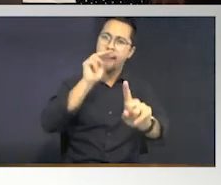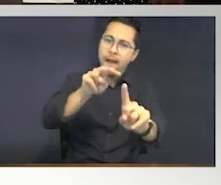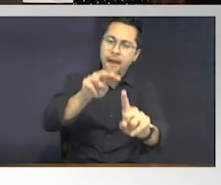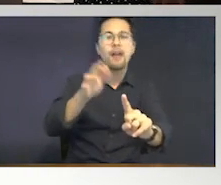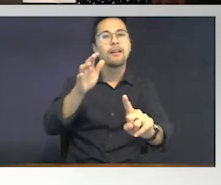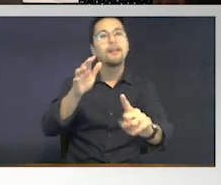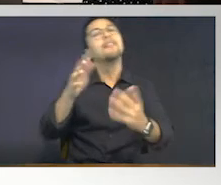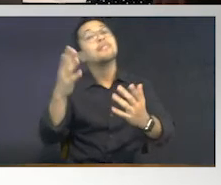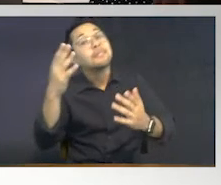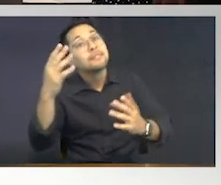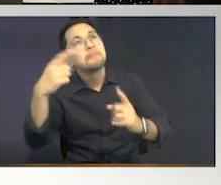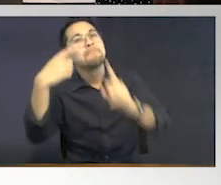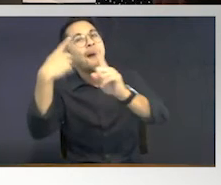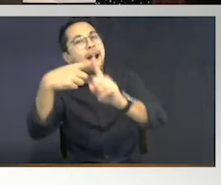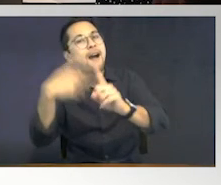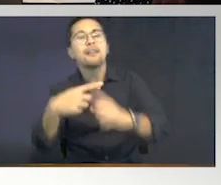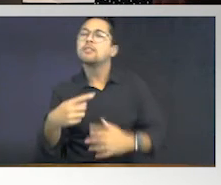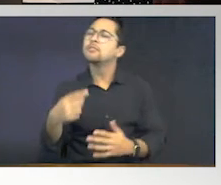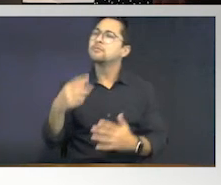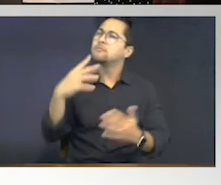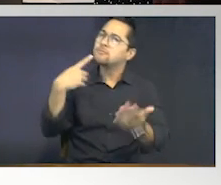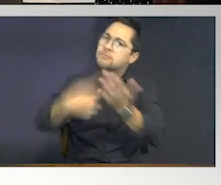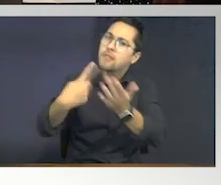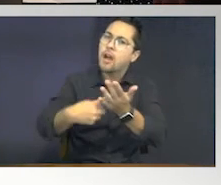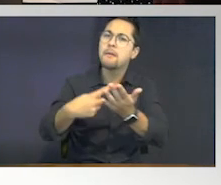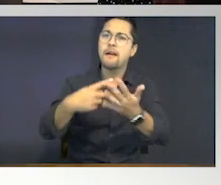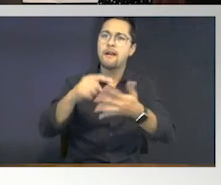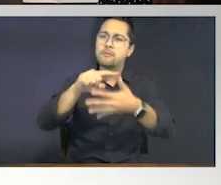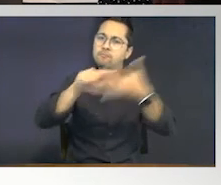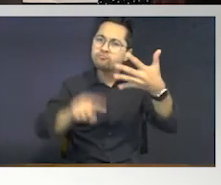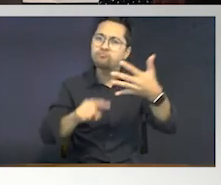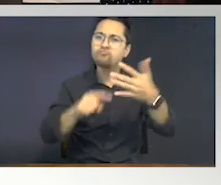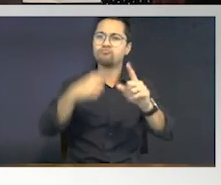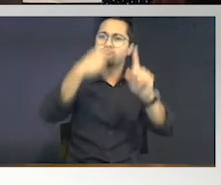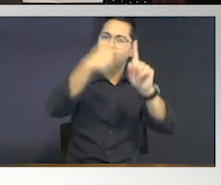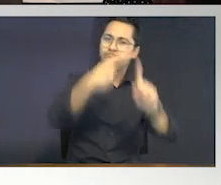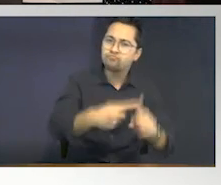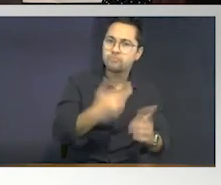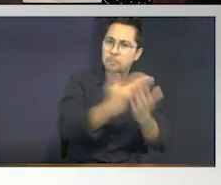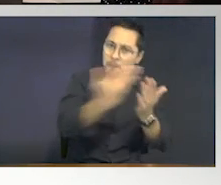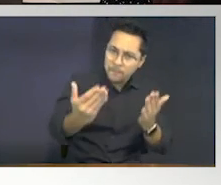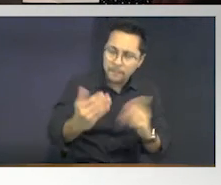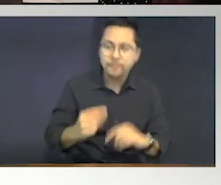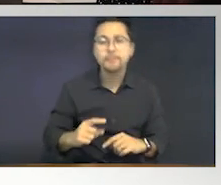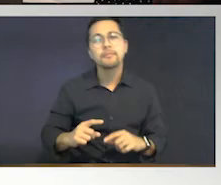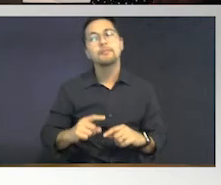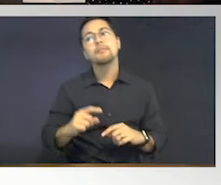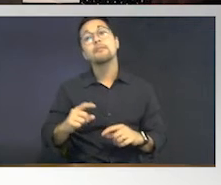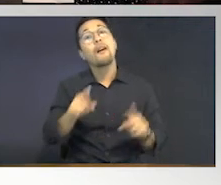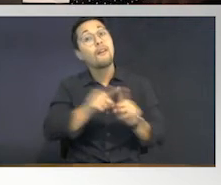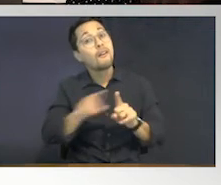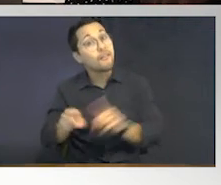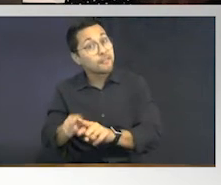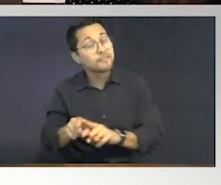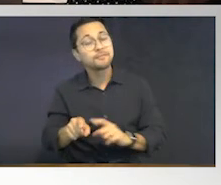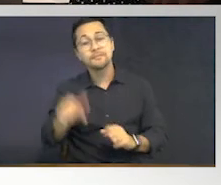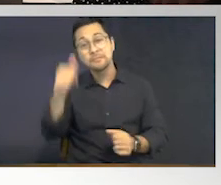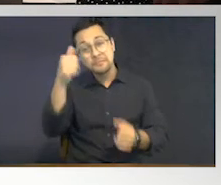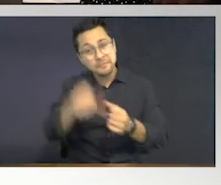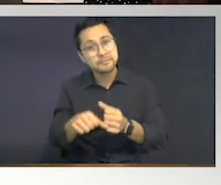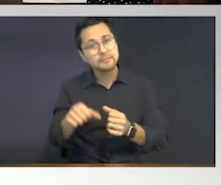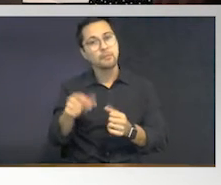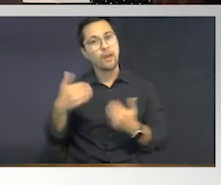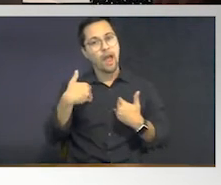positively, bring up some good points, talk about some of those things, but then, also make sure there's some